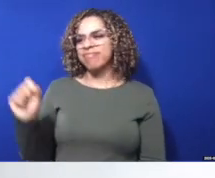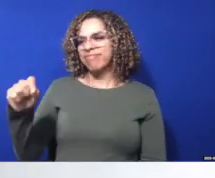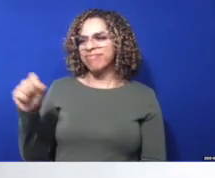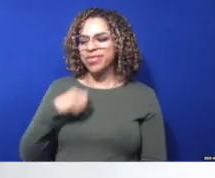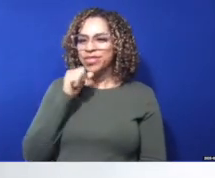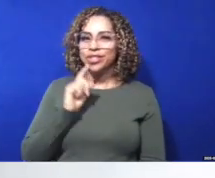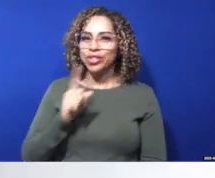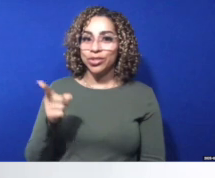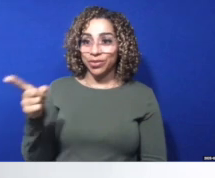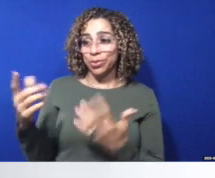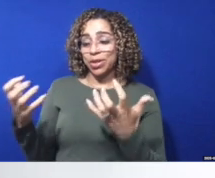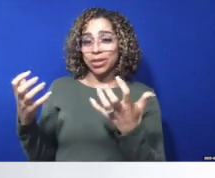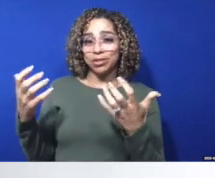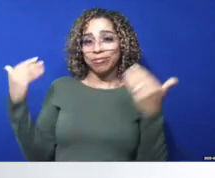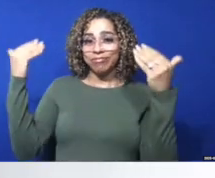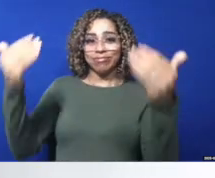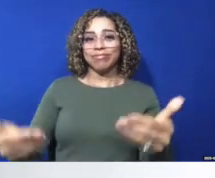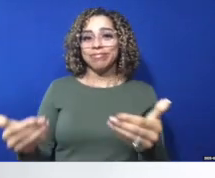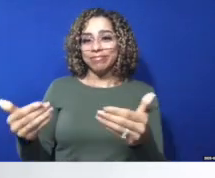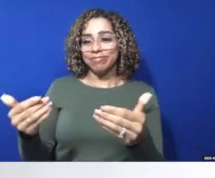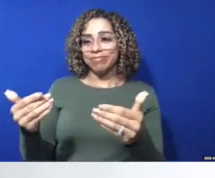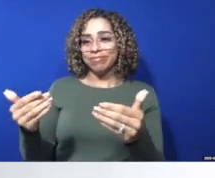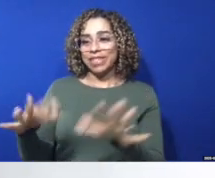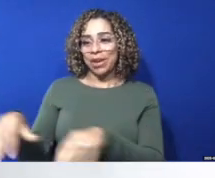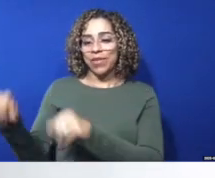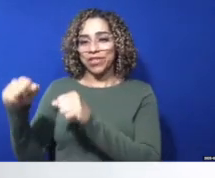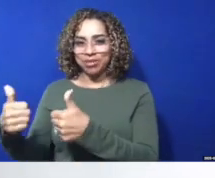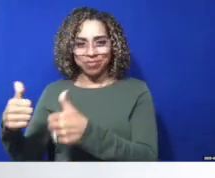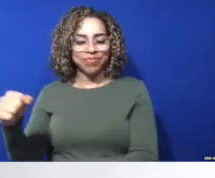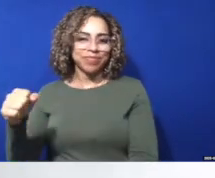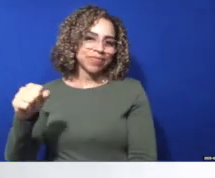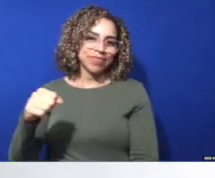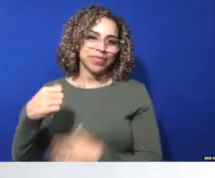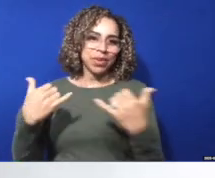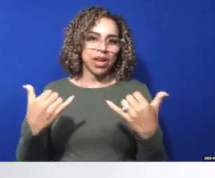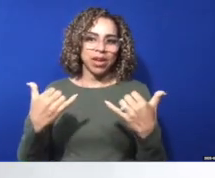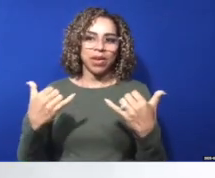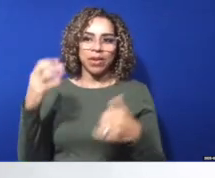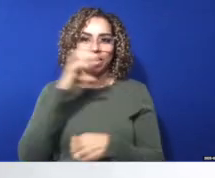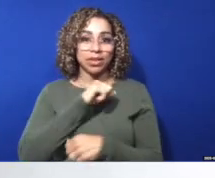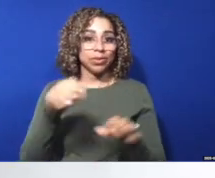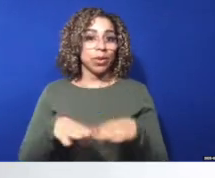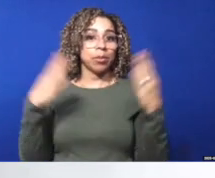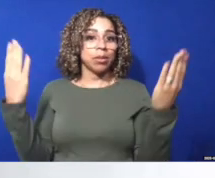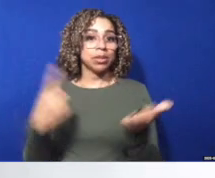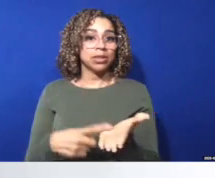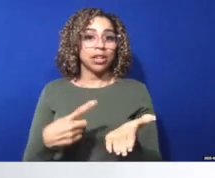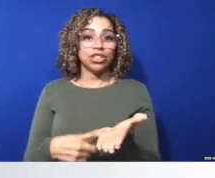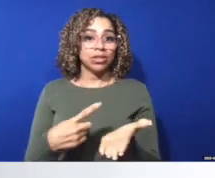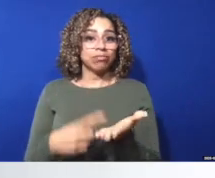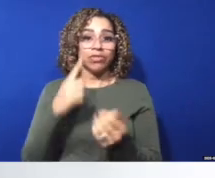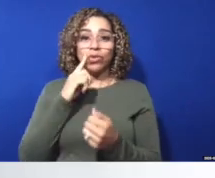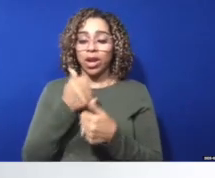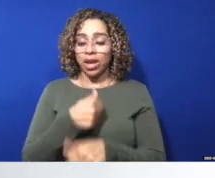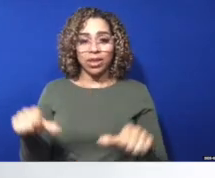if you just wanted to cover it or not, but yeah, hi folks. So now I guess we're opening the discussion up to anything that